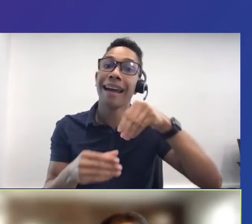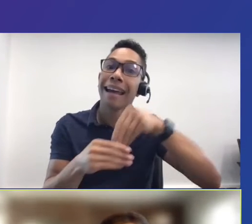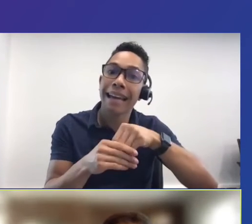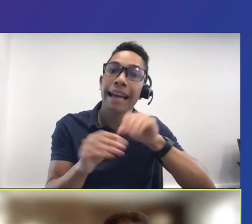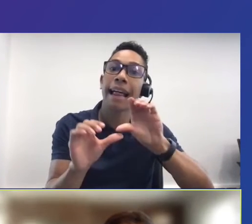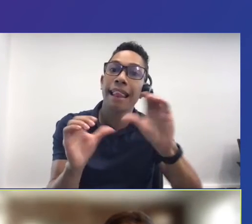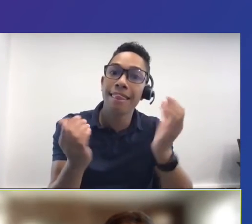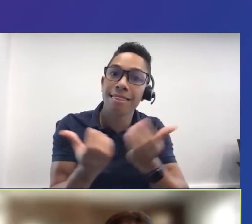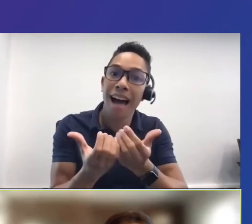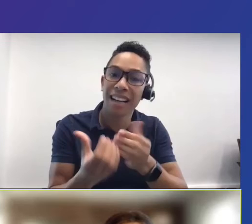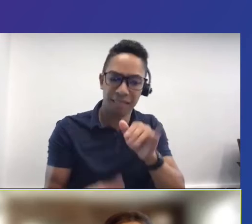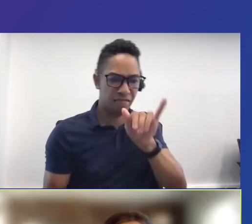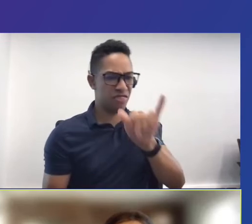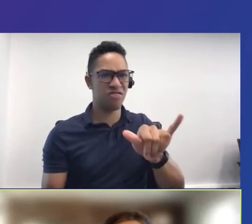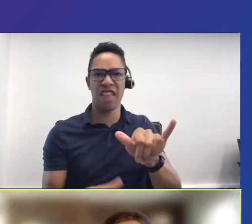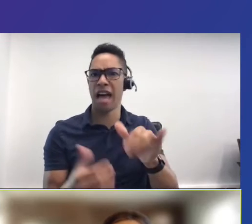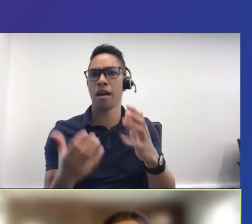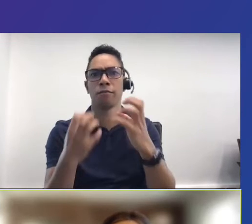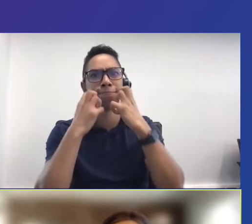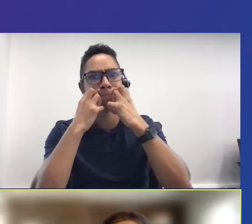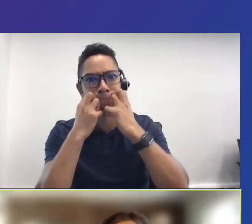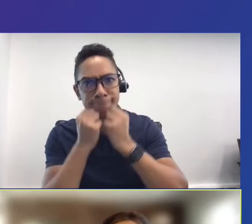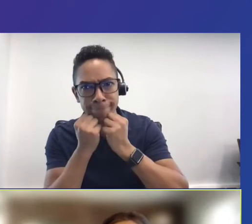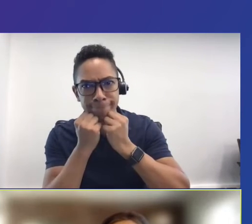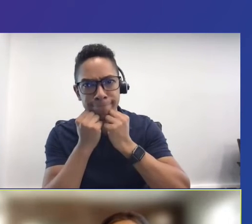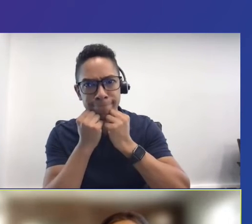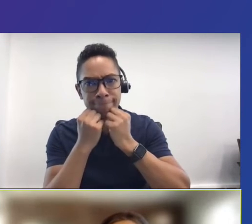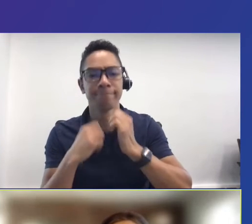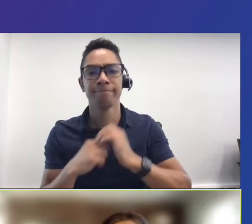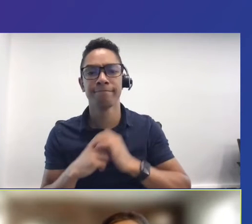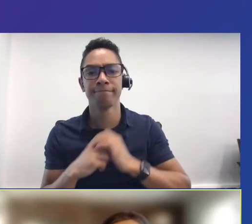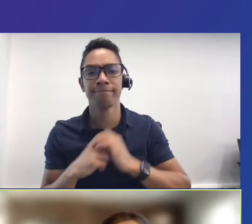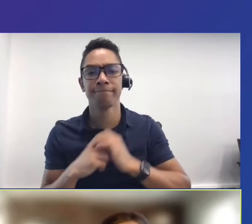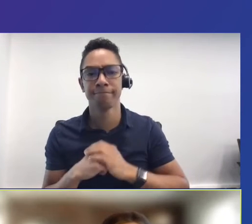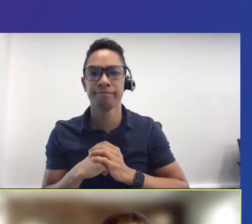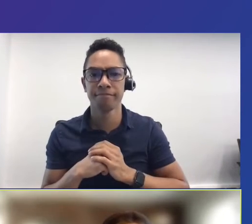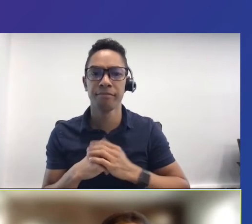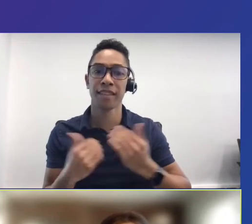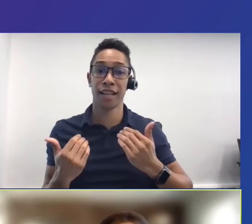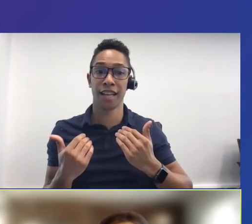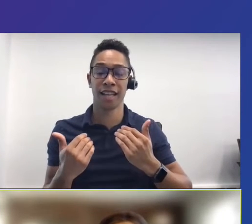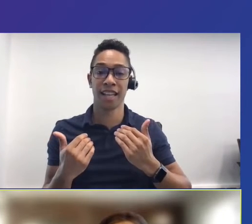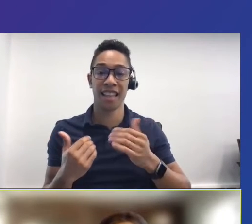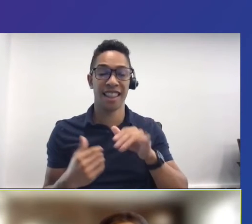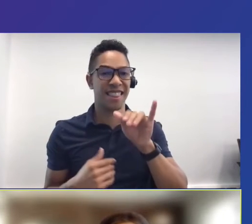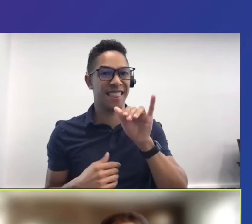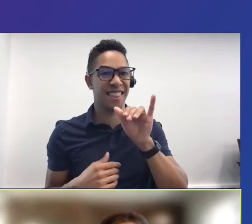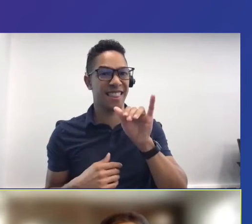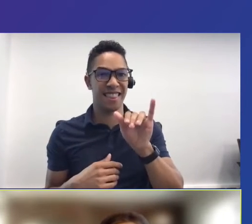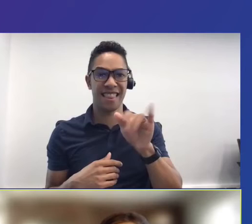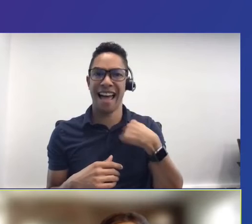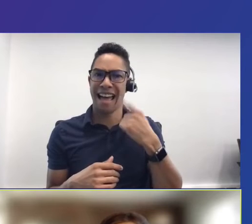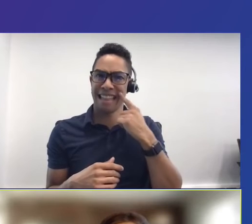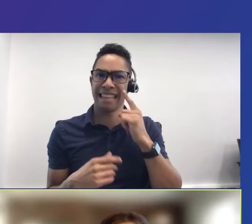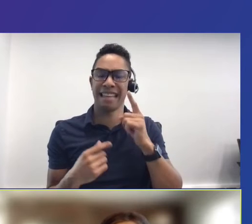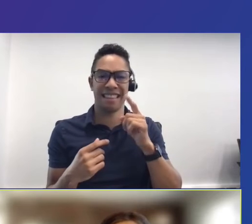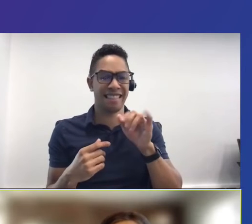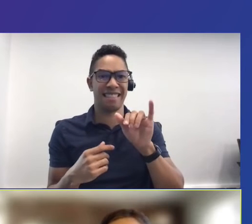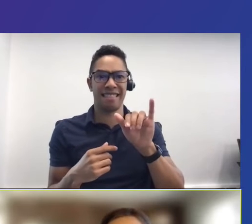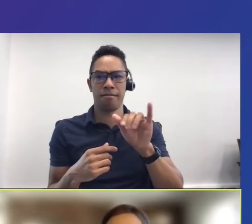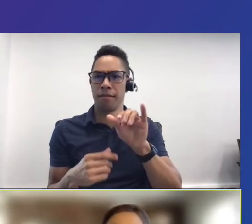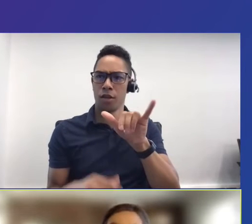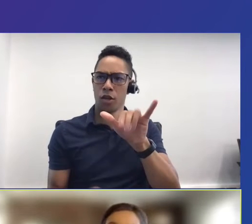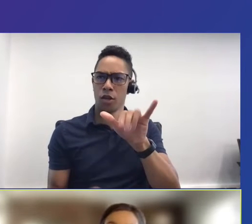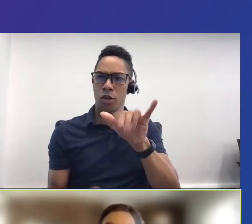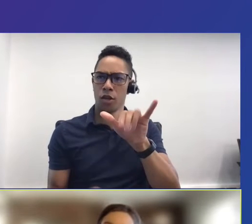class was everything. And I think the yoga mat was the end of that. And so sometimes